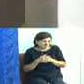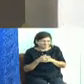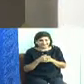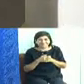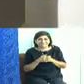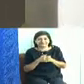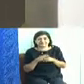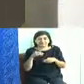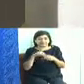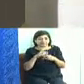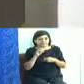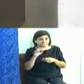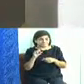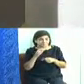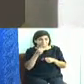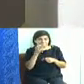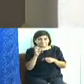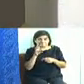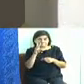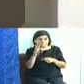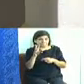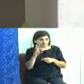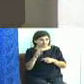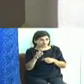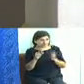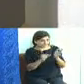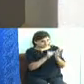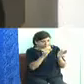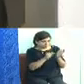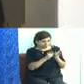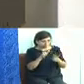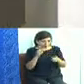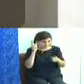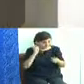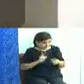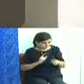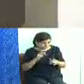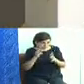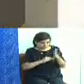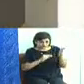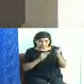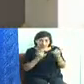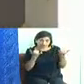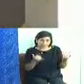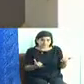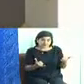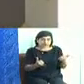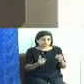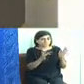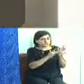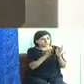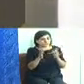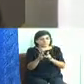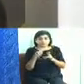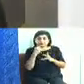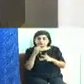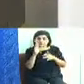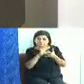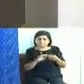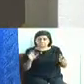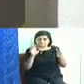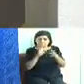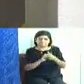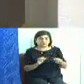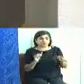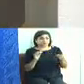In Matthew's gospel that Lucia read for us today, Jesus tells a parable about someone who goes out